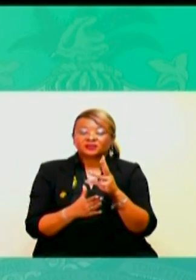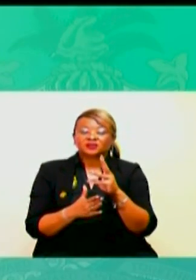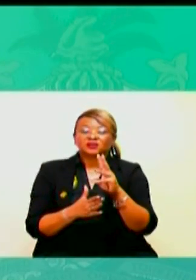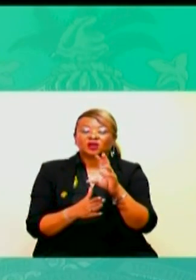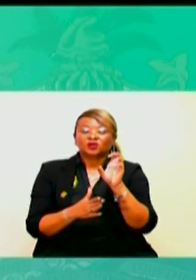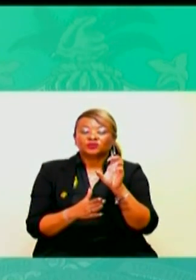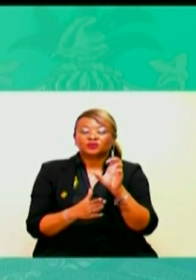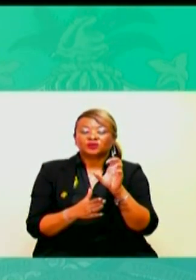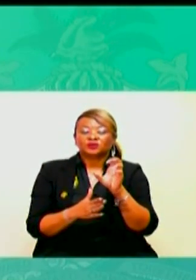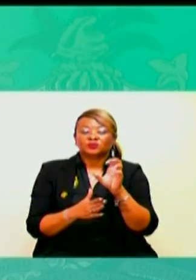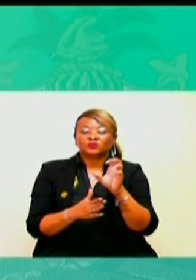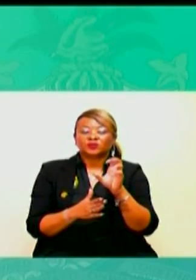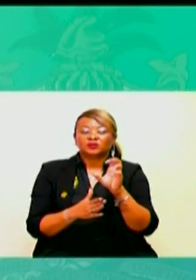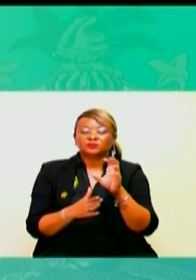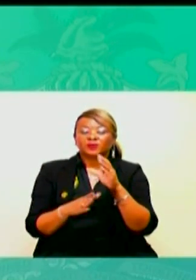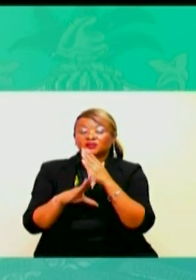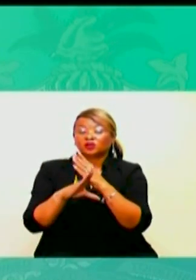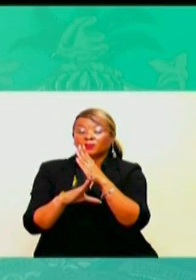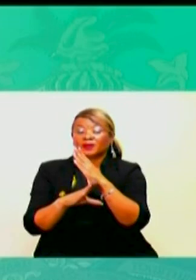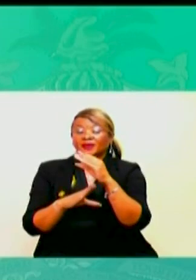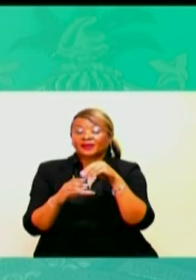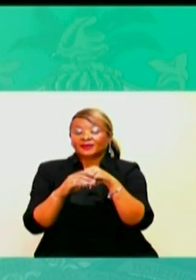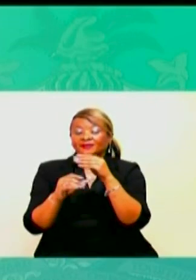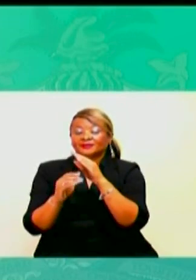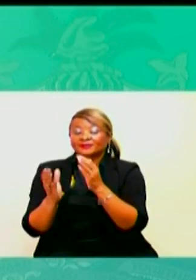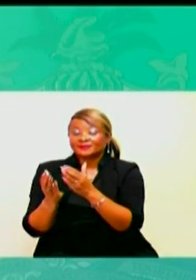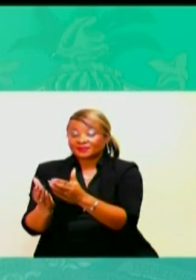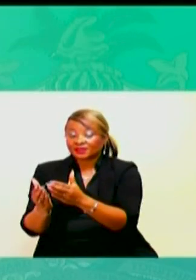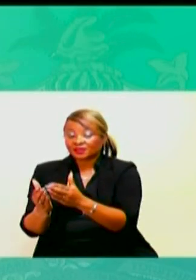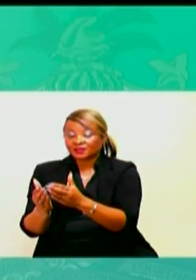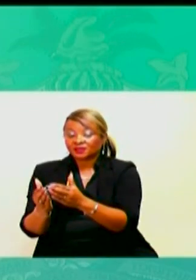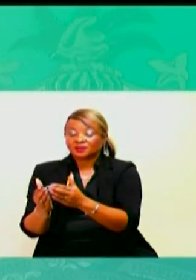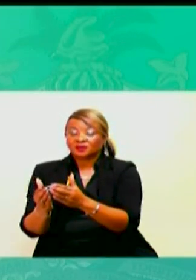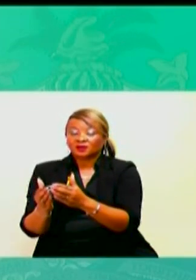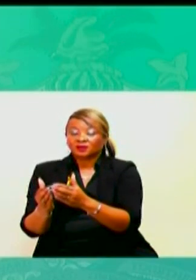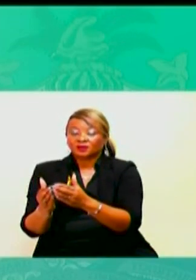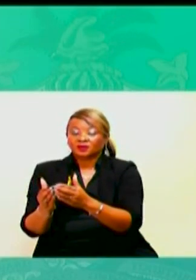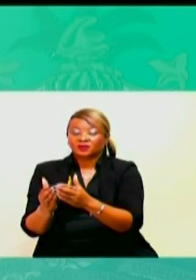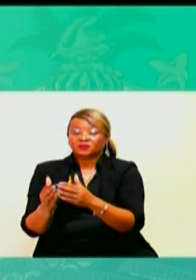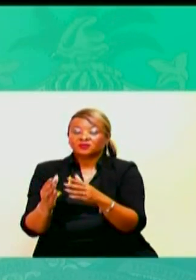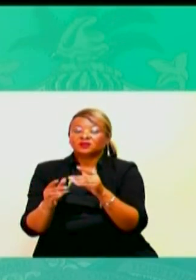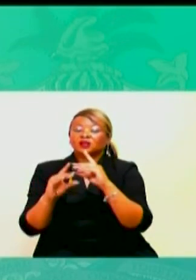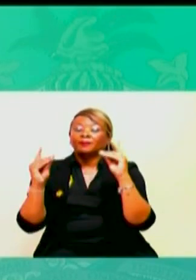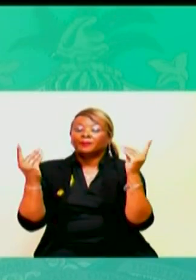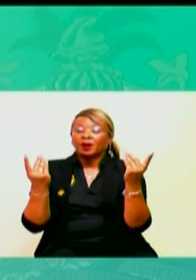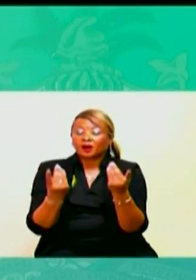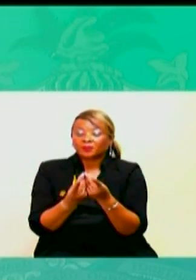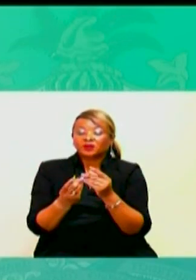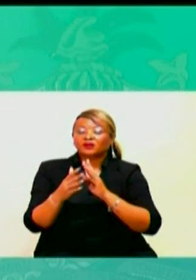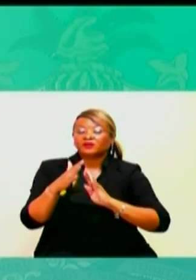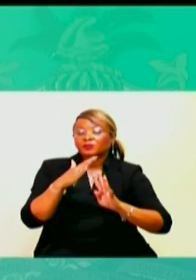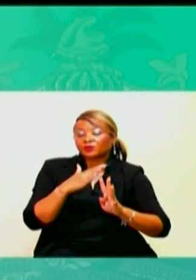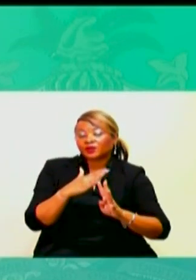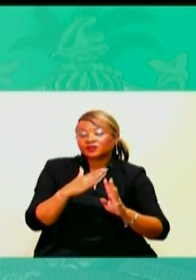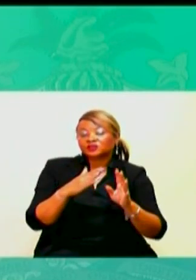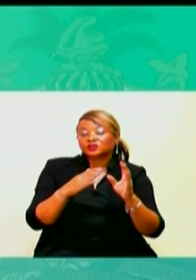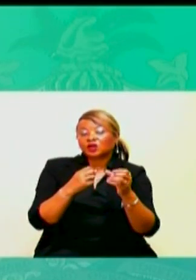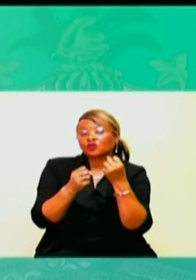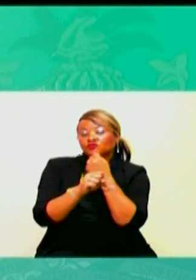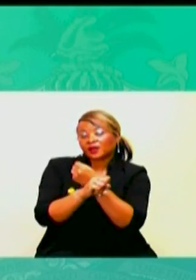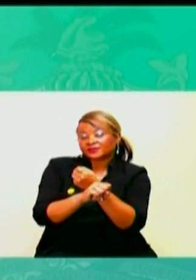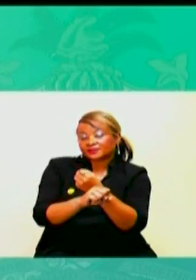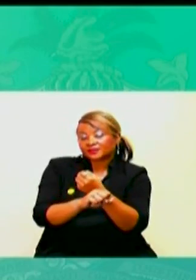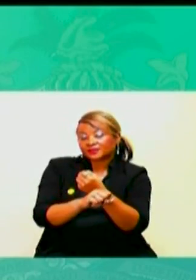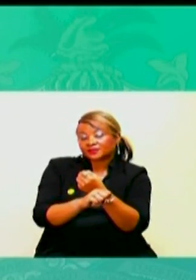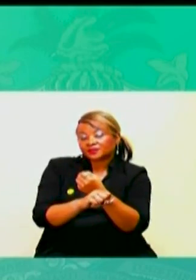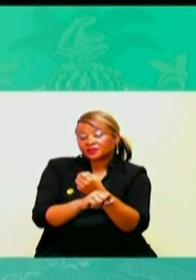1,678 migrants which were intercepted at sea, it meant that the Department of Immigration arrested,